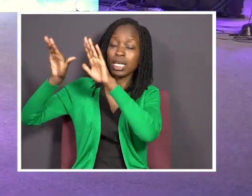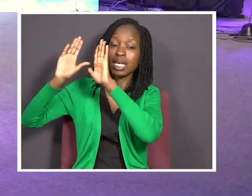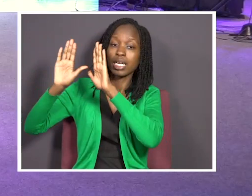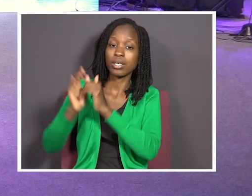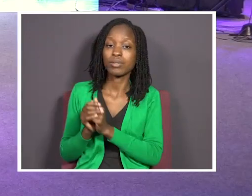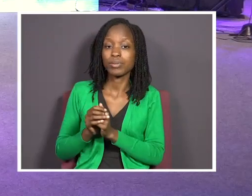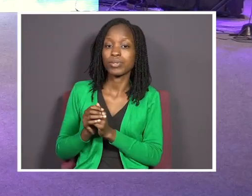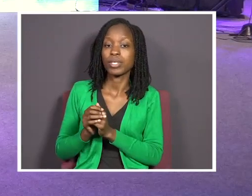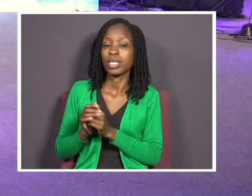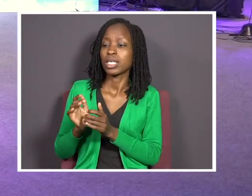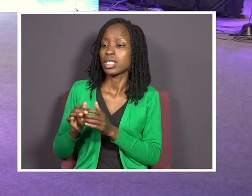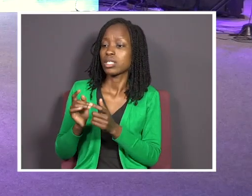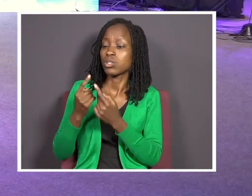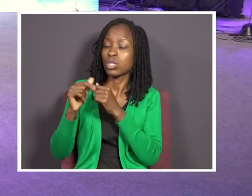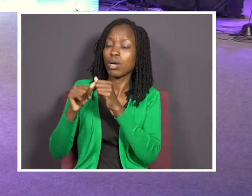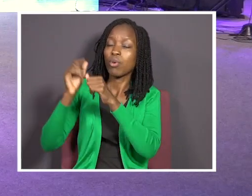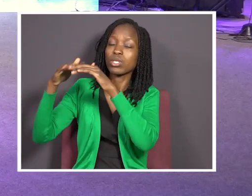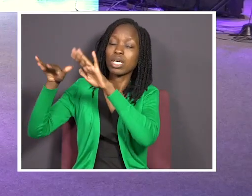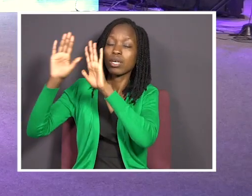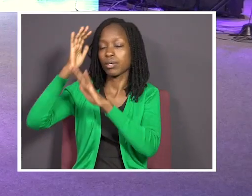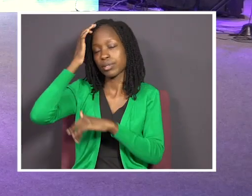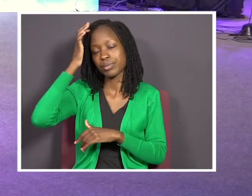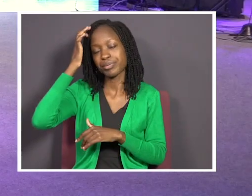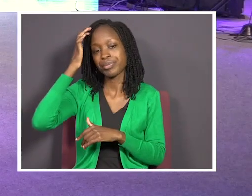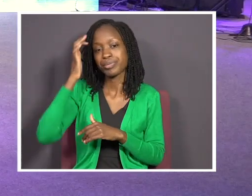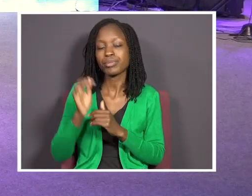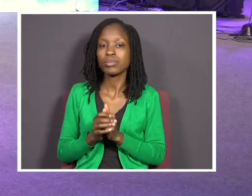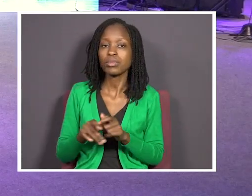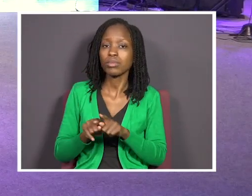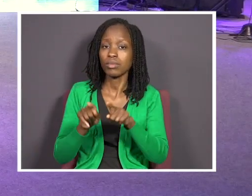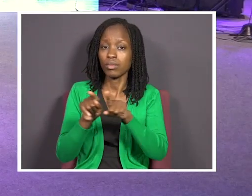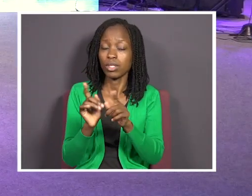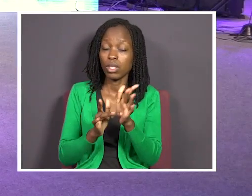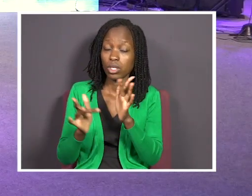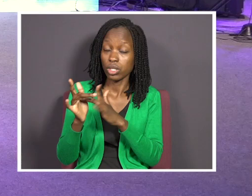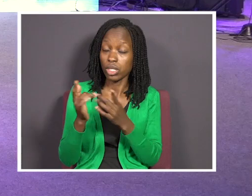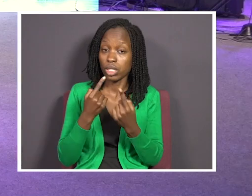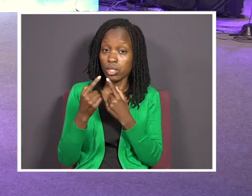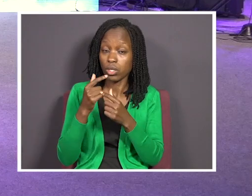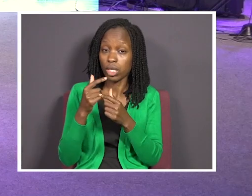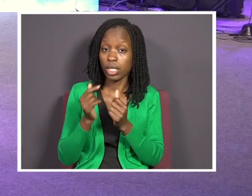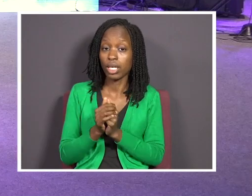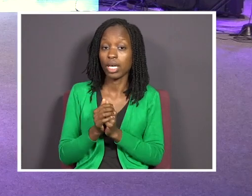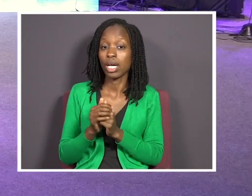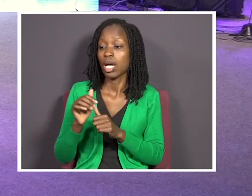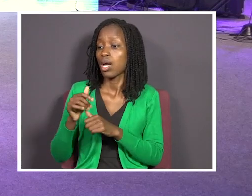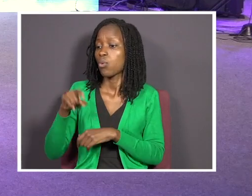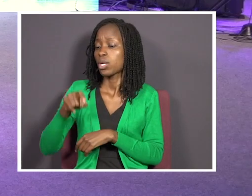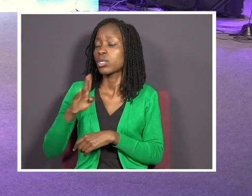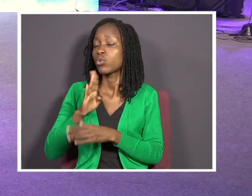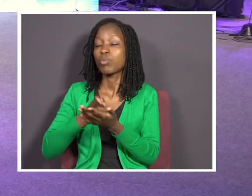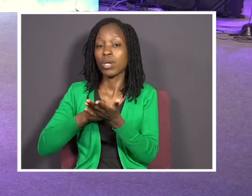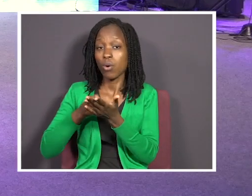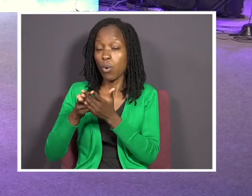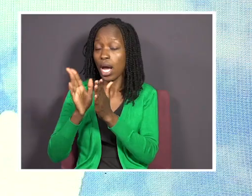about yieldedness when he talks about the Spirit. But also he is talking about honesty,